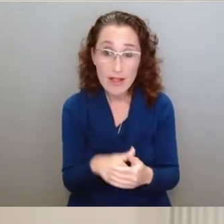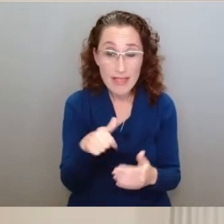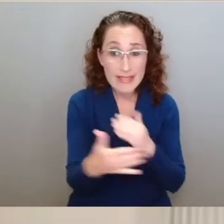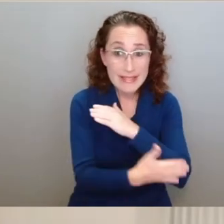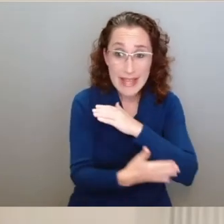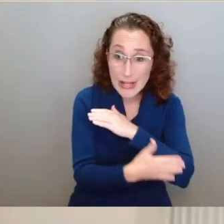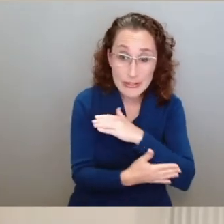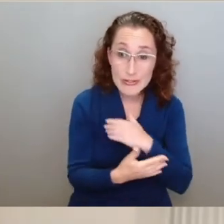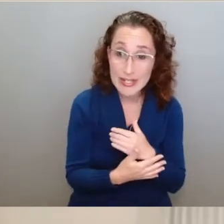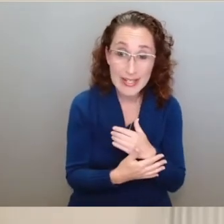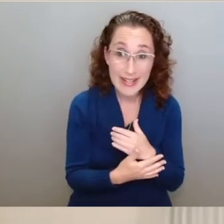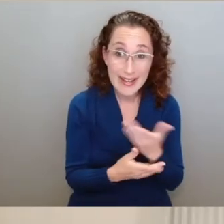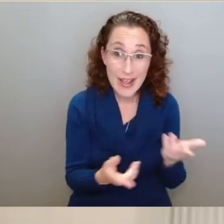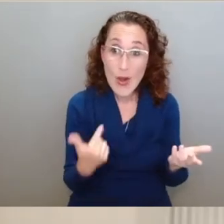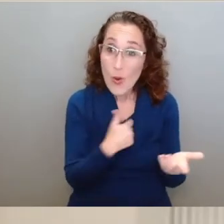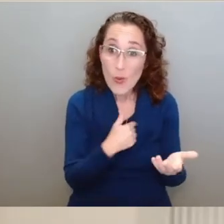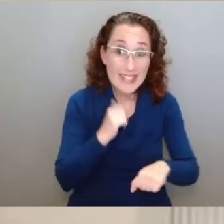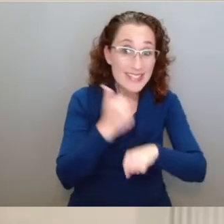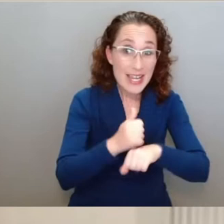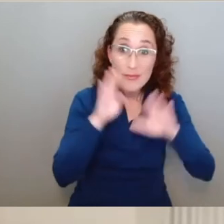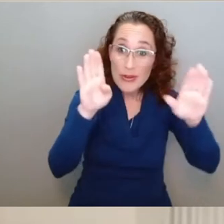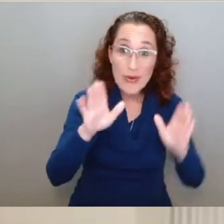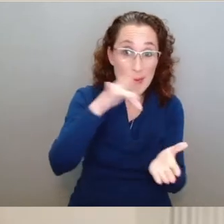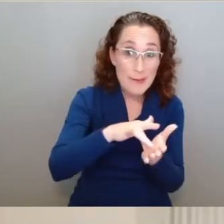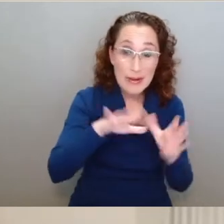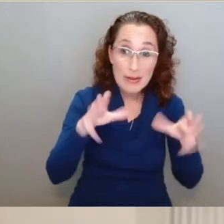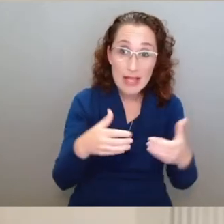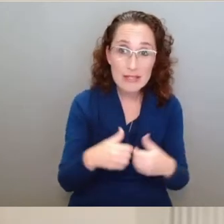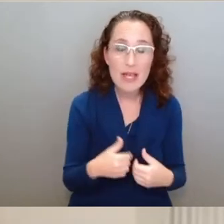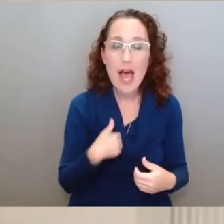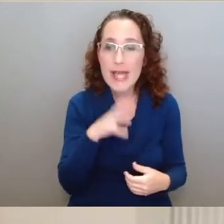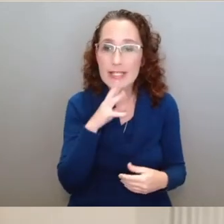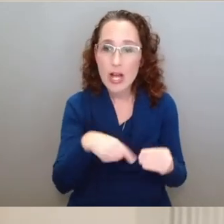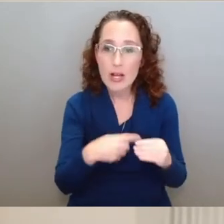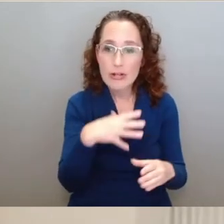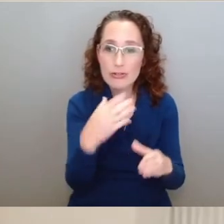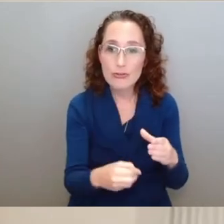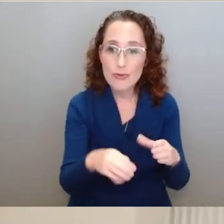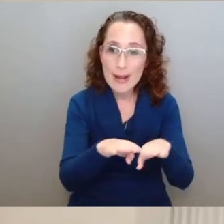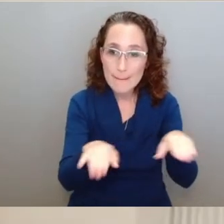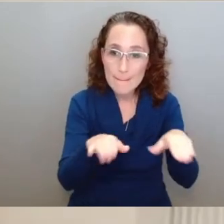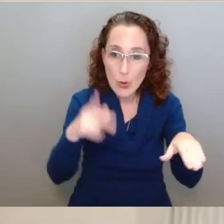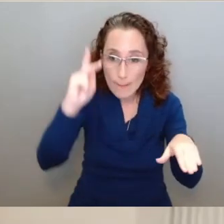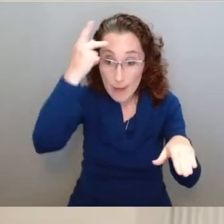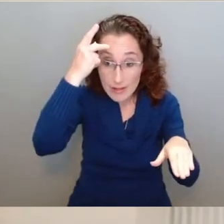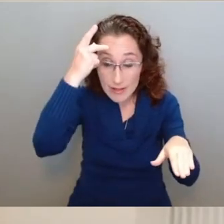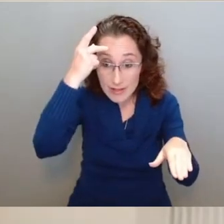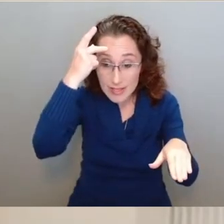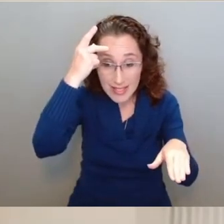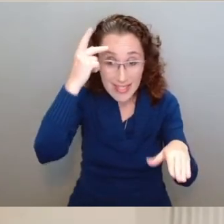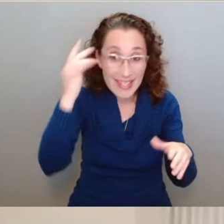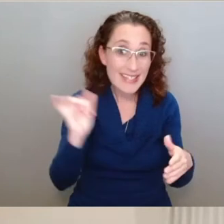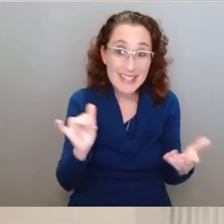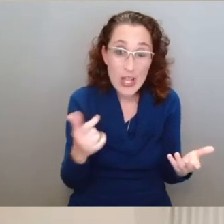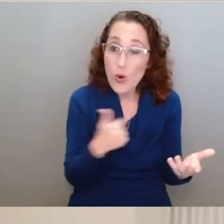from the formula that created the great middle class. And I talk about drained pool politics in our inability to achieve